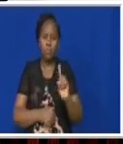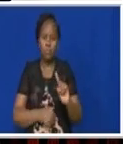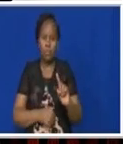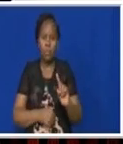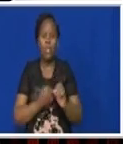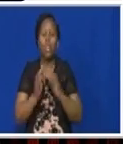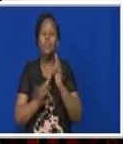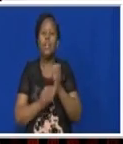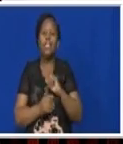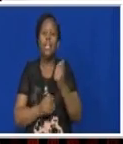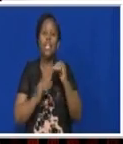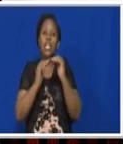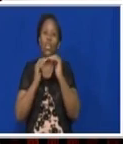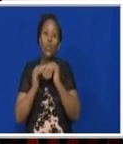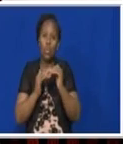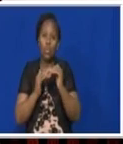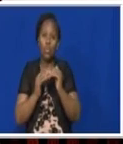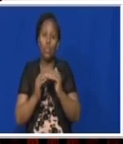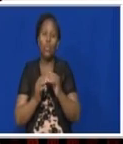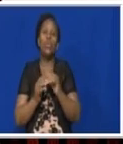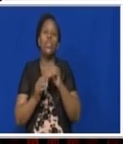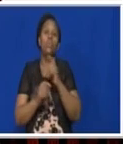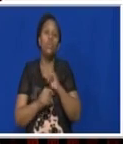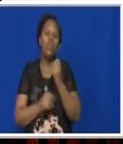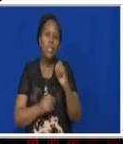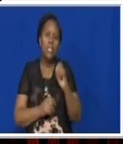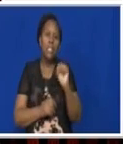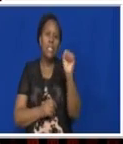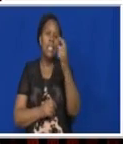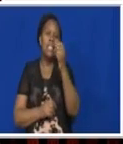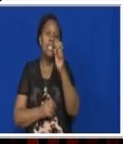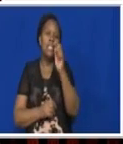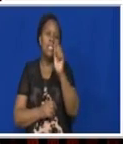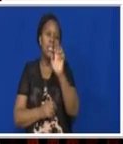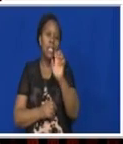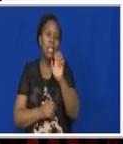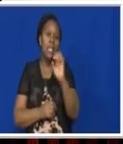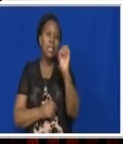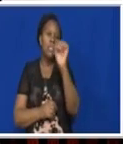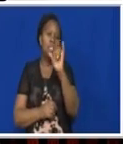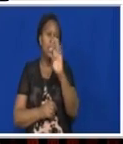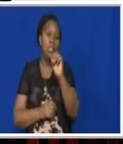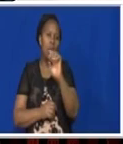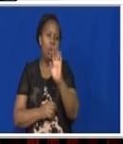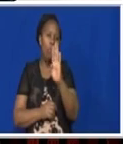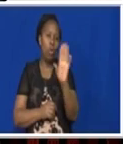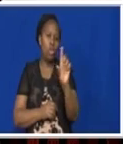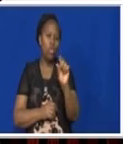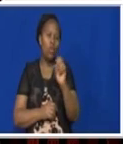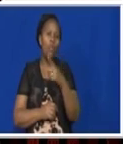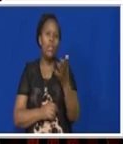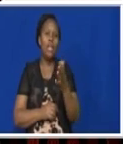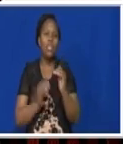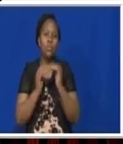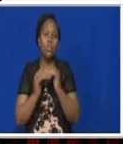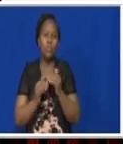you're writing an equation, you are supposed to write the state symbols of that equation. Therefore,